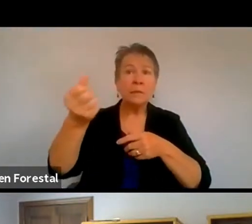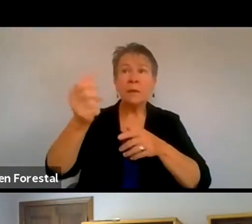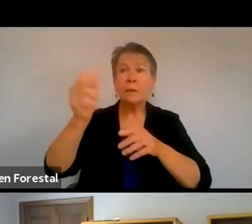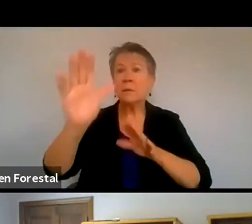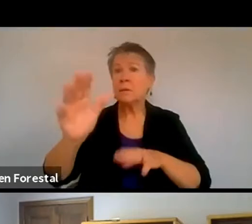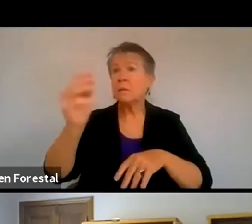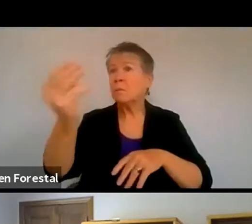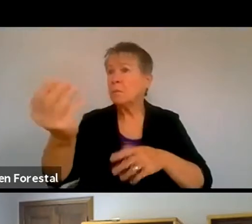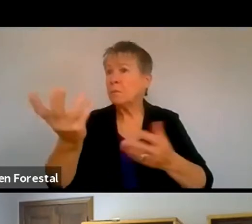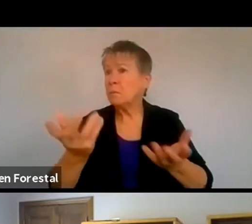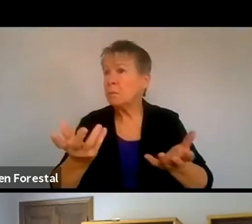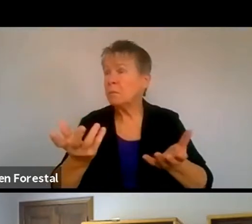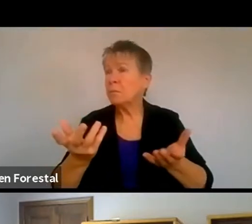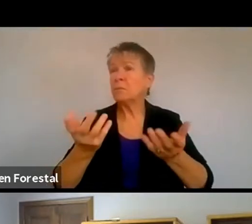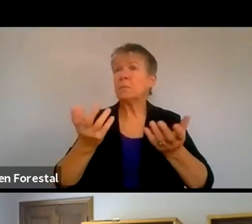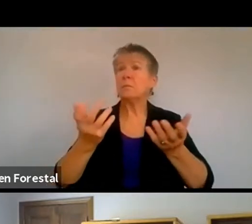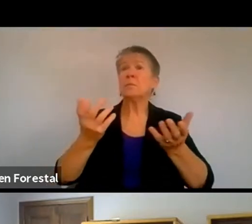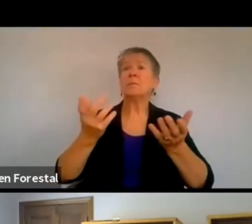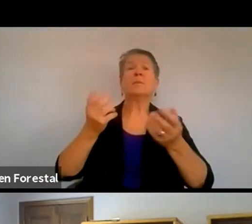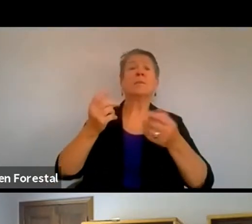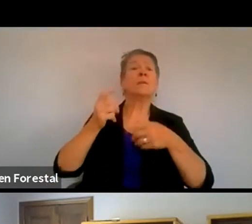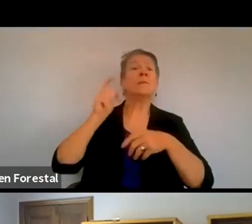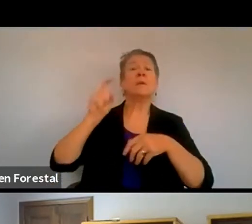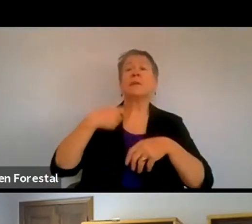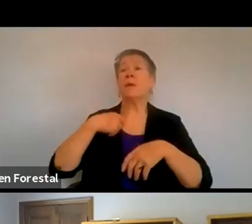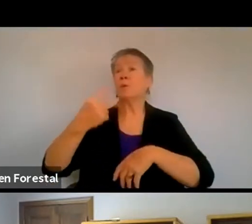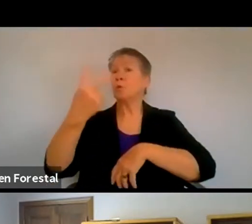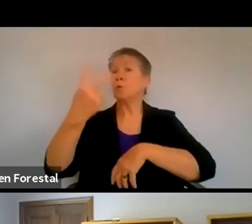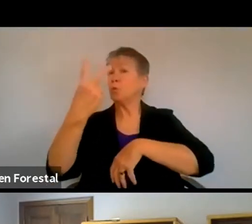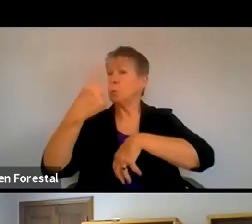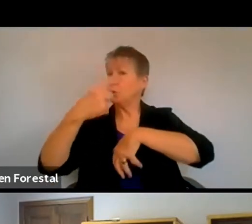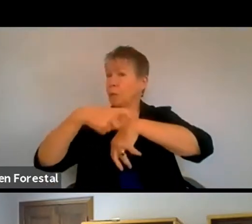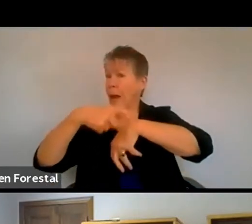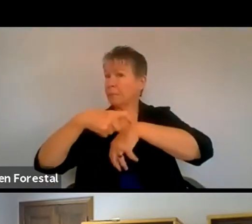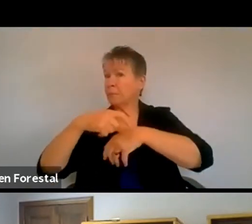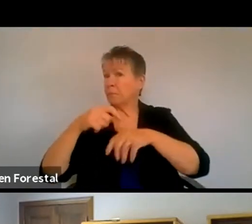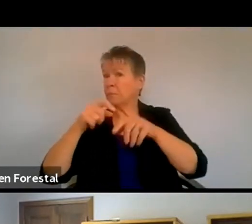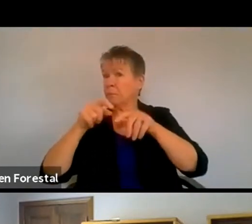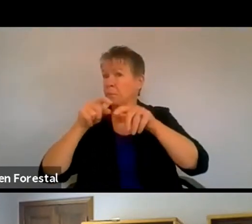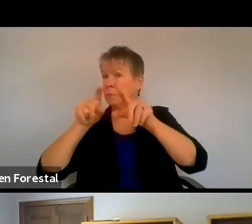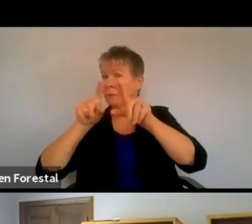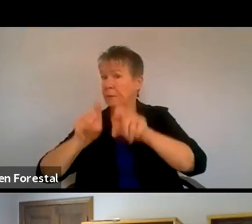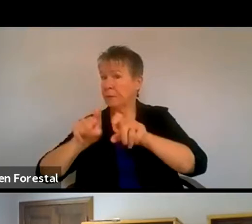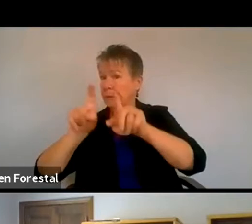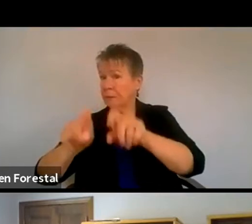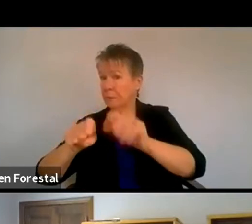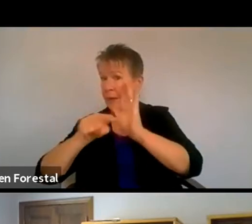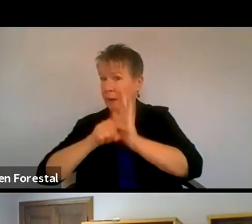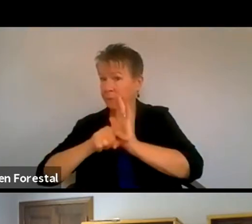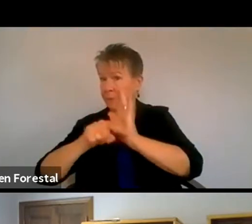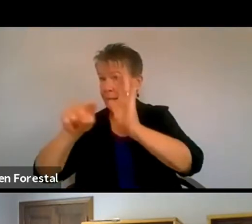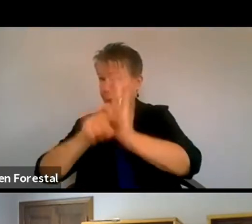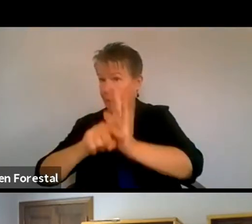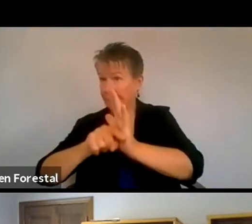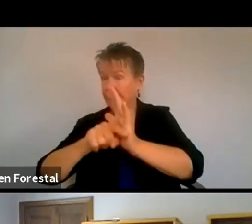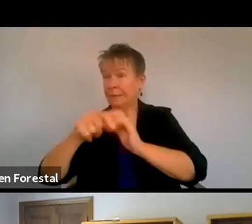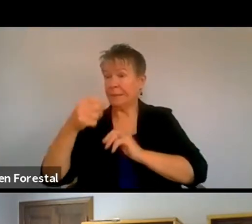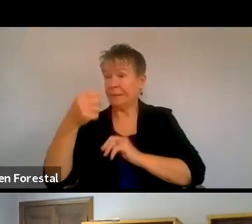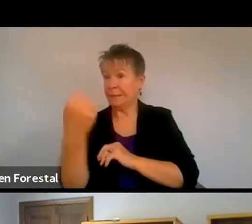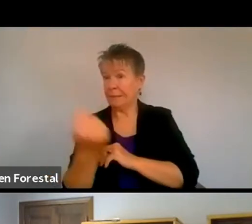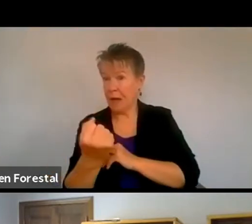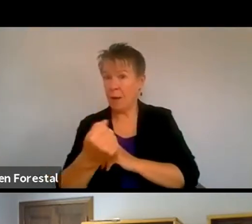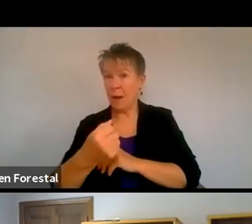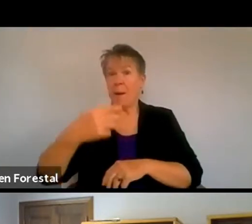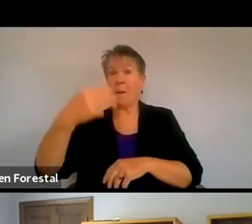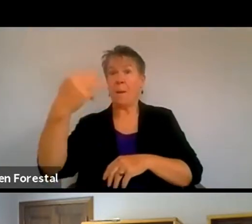and Monday morning respectively. Assuming we can do it responsibly, we'll be back with you in our usual venue at the War Memorial at